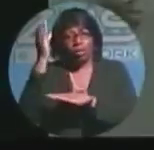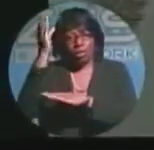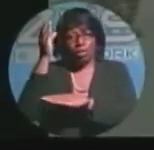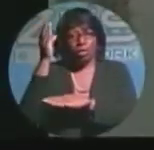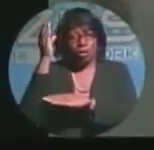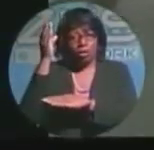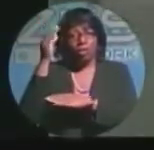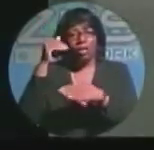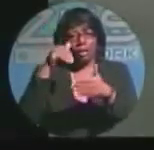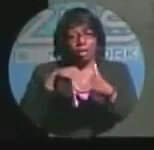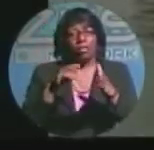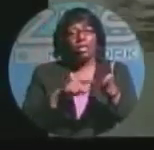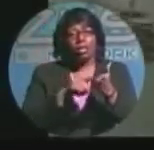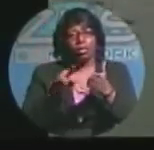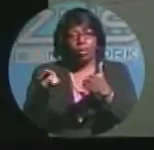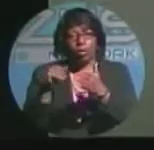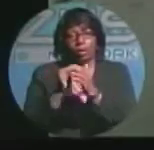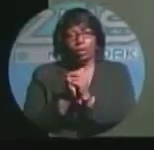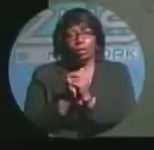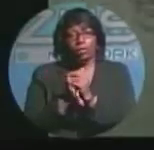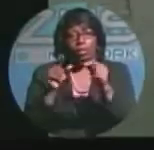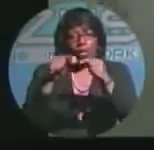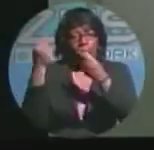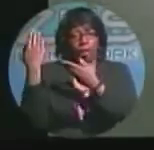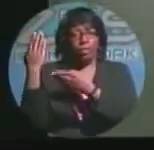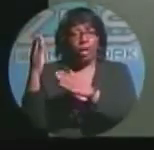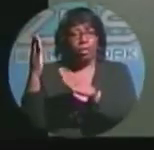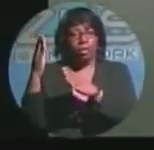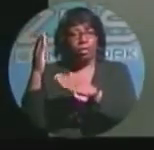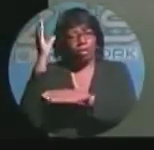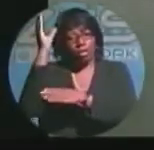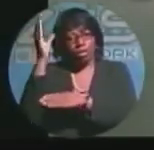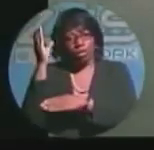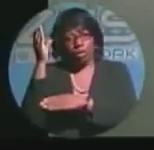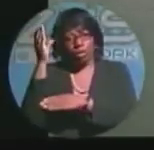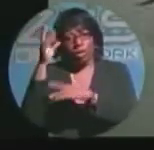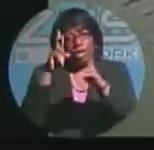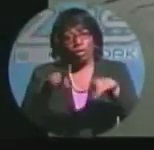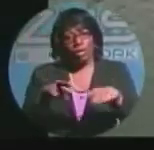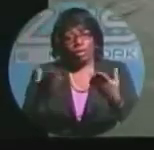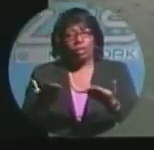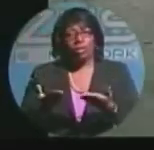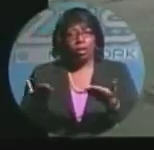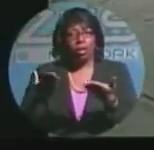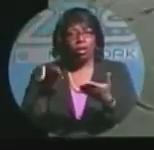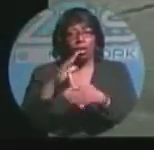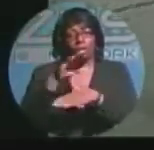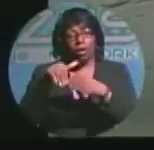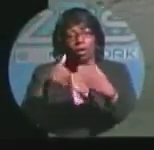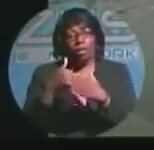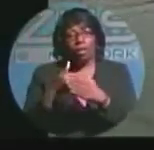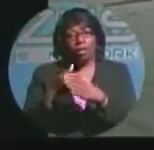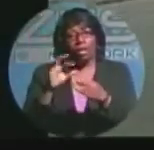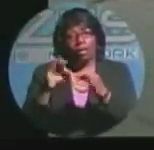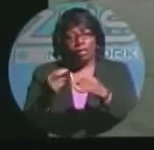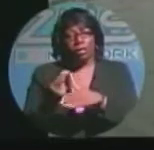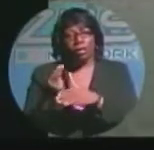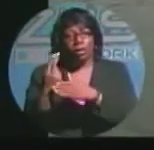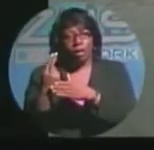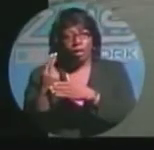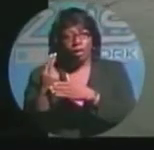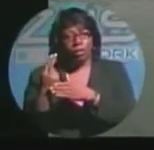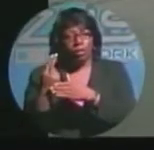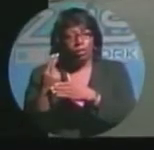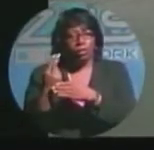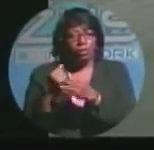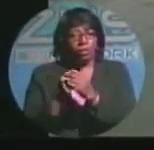avoidable. Massive flooding here on the island of Grand Bahama, obviously a major concern for residents. Now it's all about recovery. This as residents try to pick up